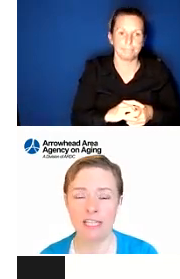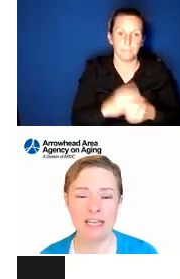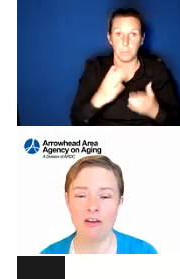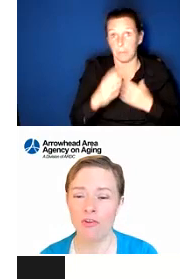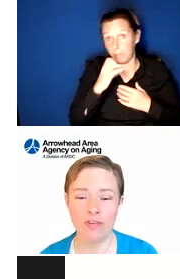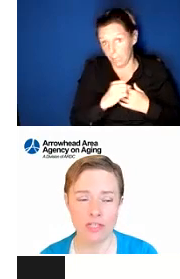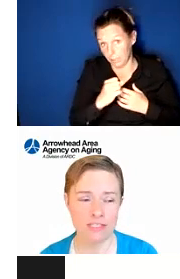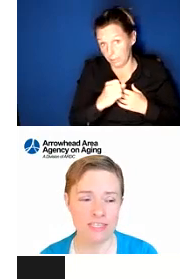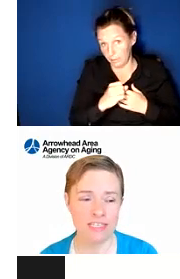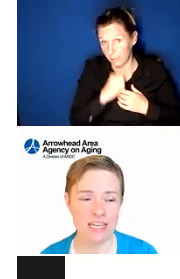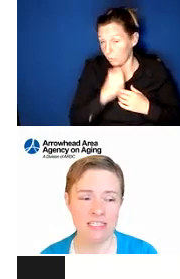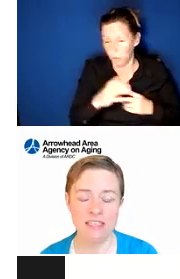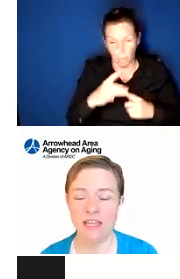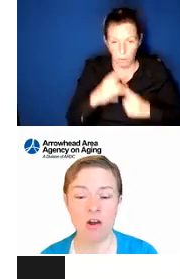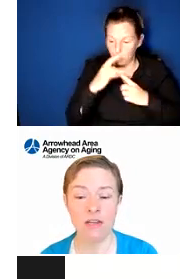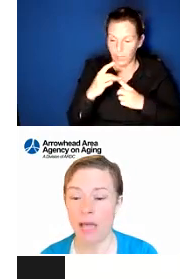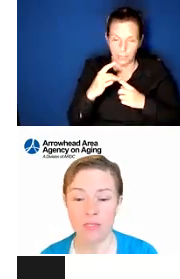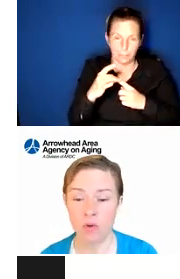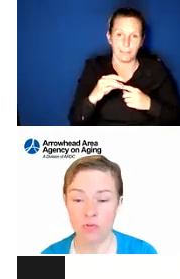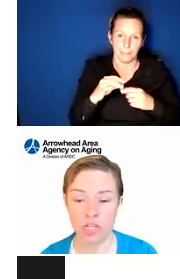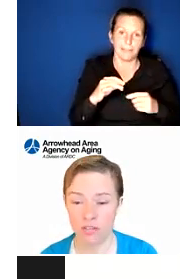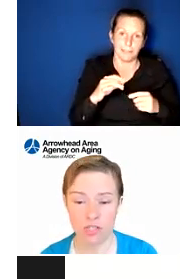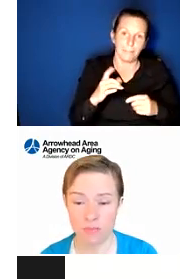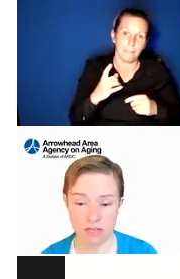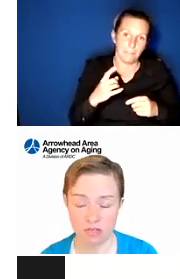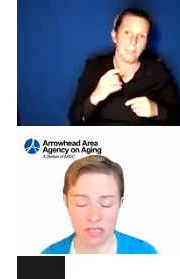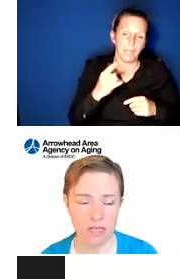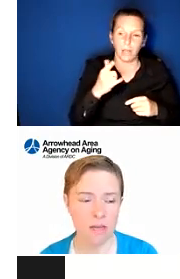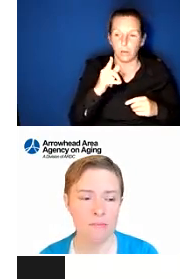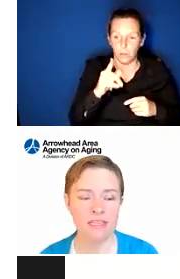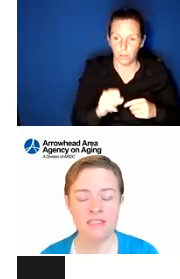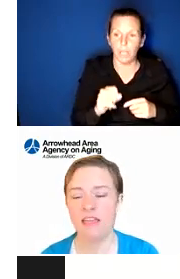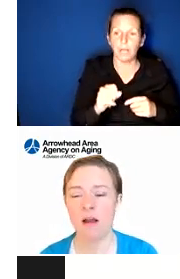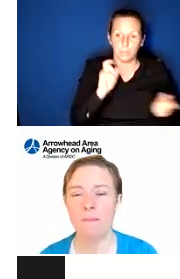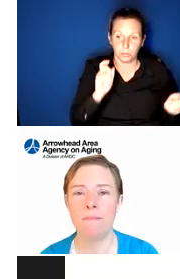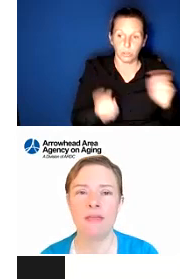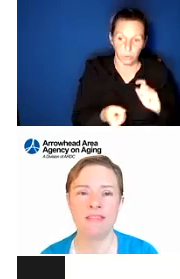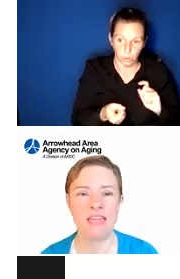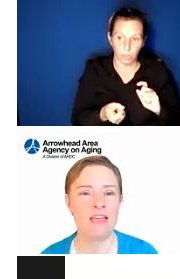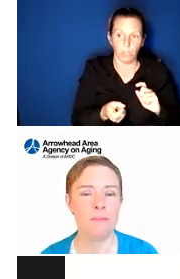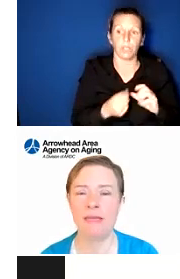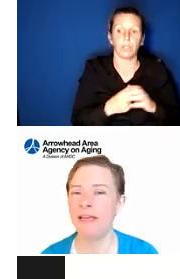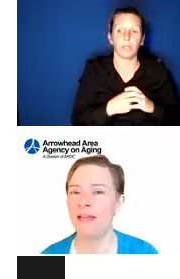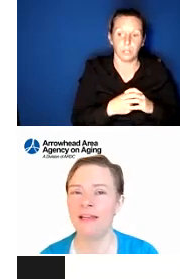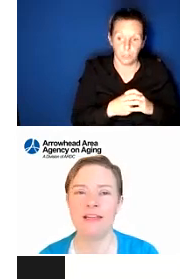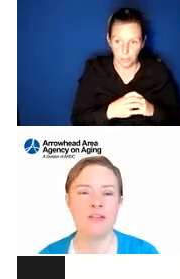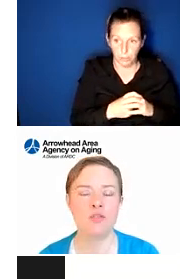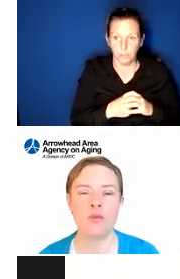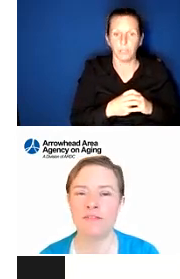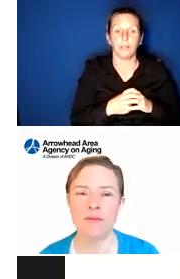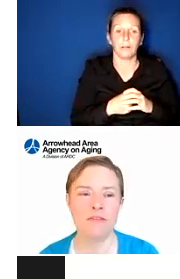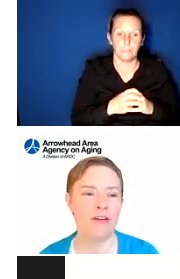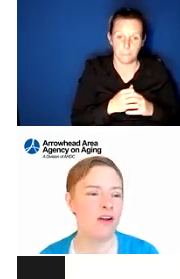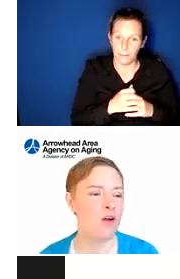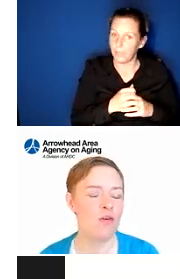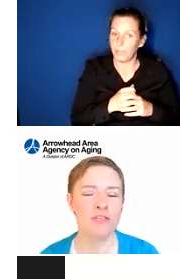not unlike other regions of the state in that our gaps don't change substantially, because they are big,